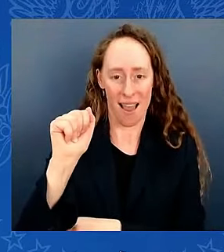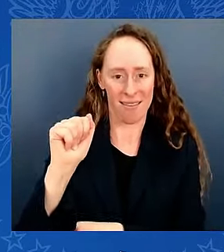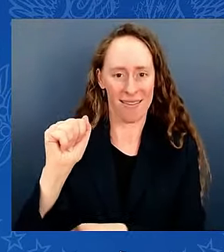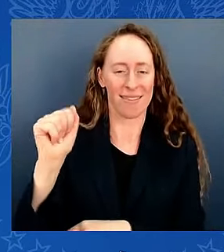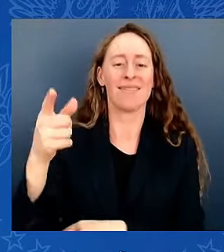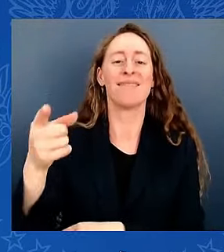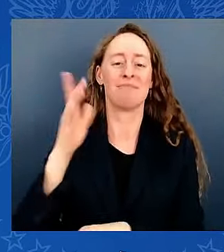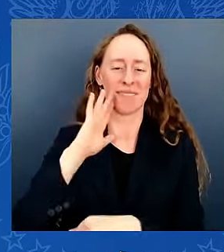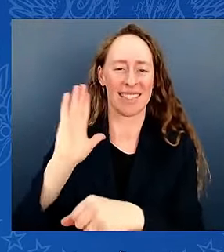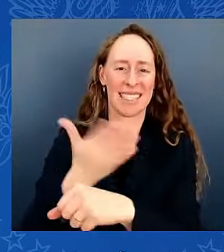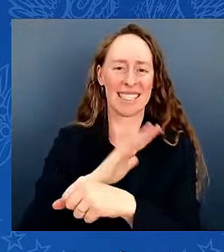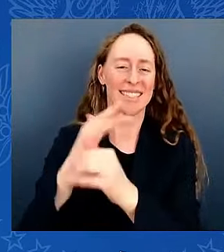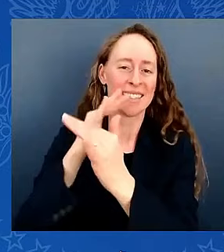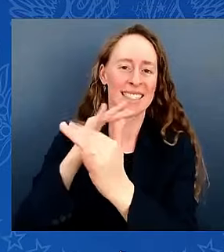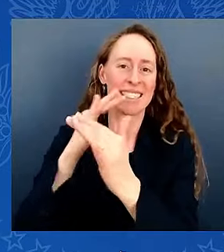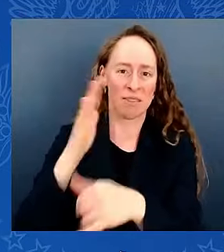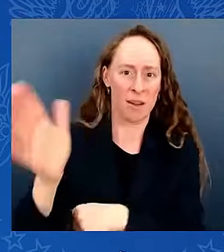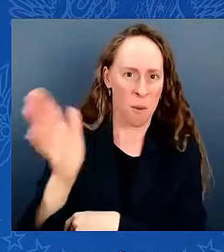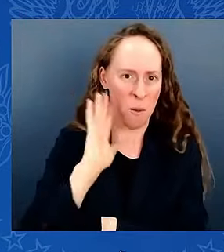renowned chef,